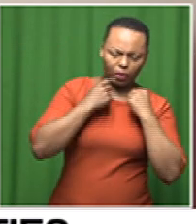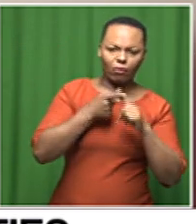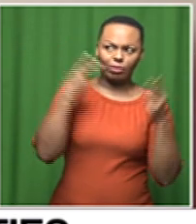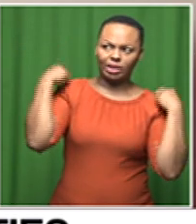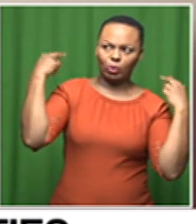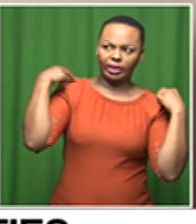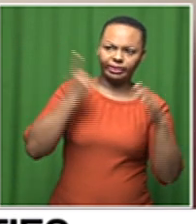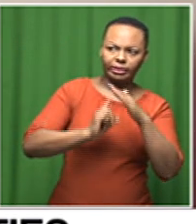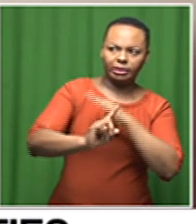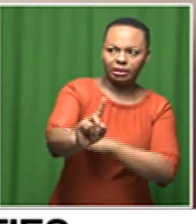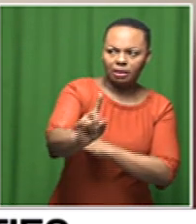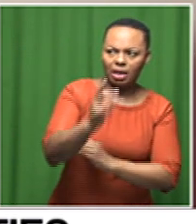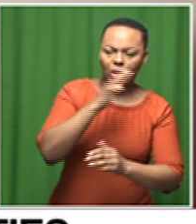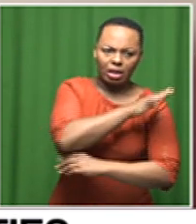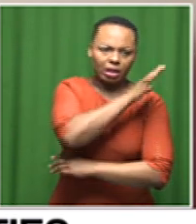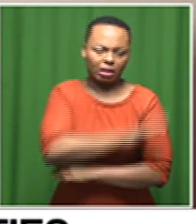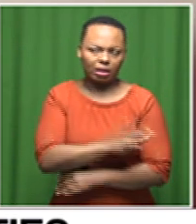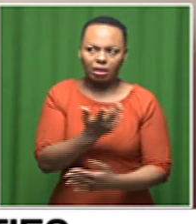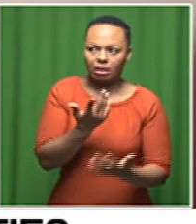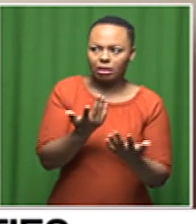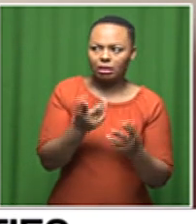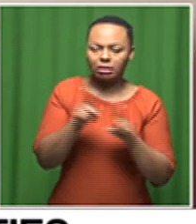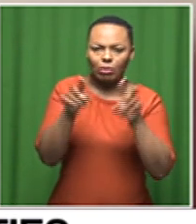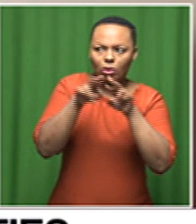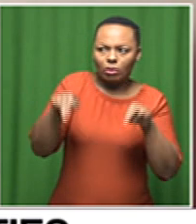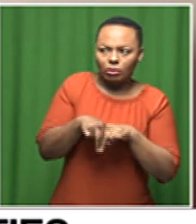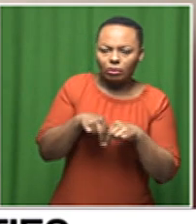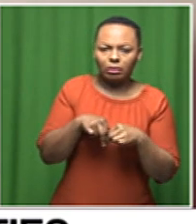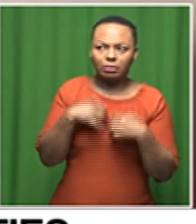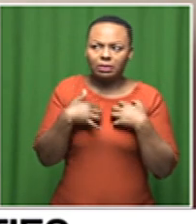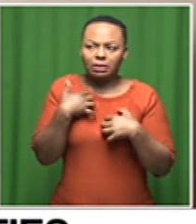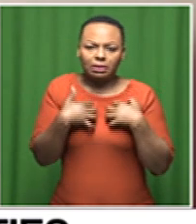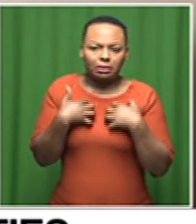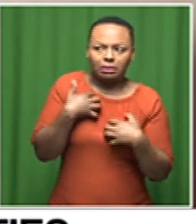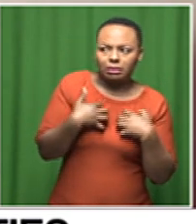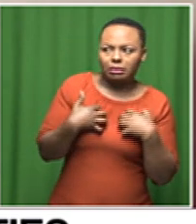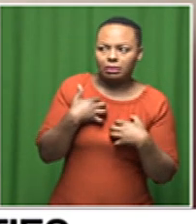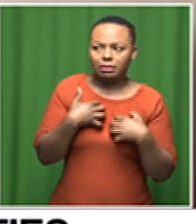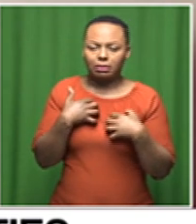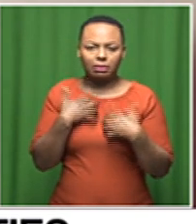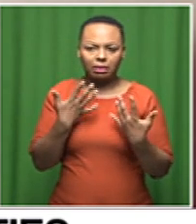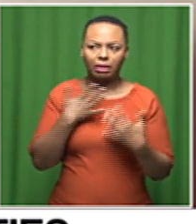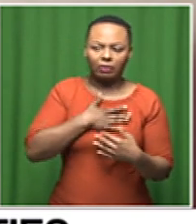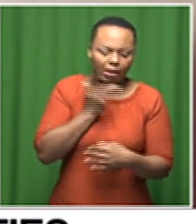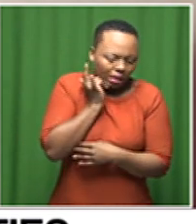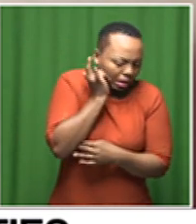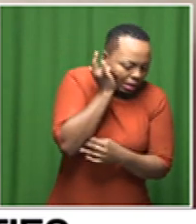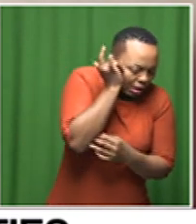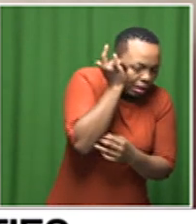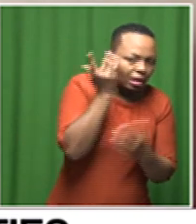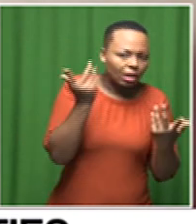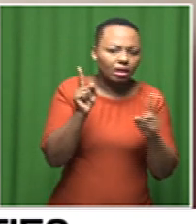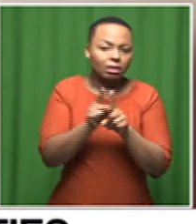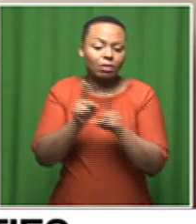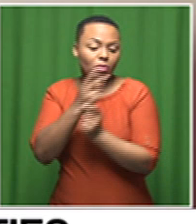security to the healthcare worker in the consulting room. At the primary local, that's mostly of the cases. But at the hospital